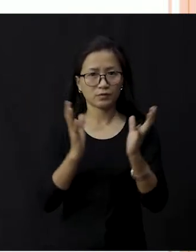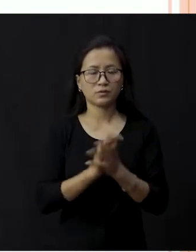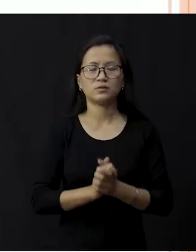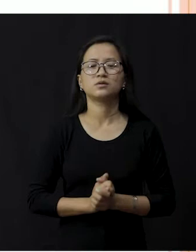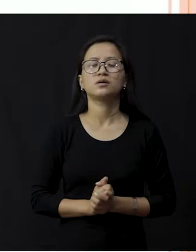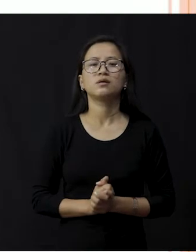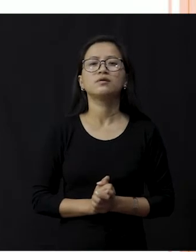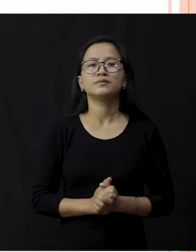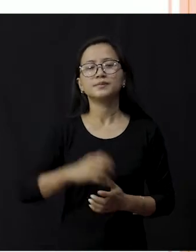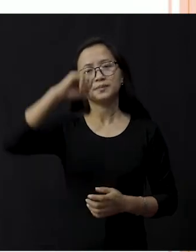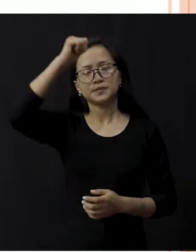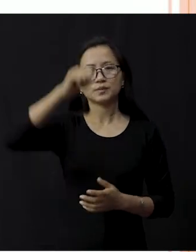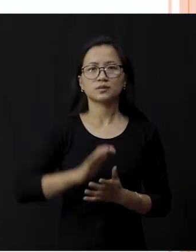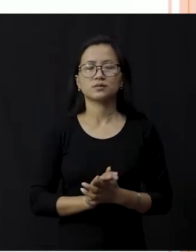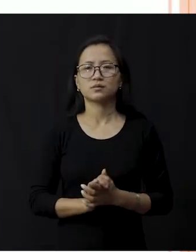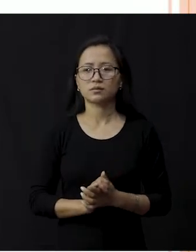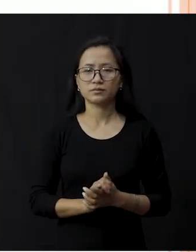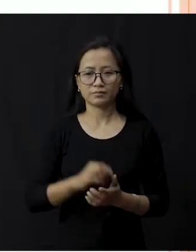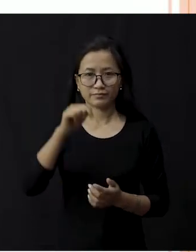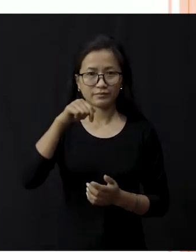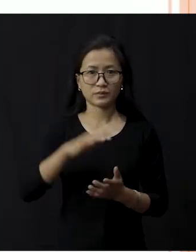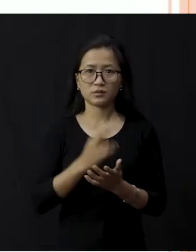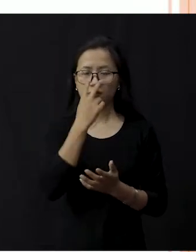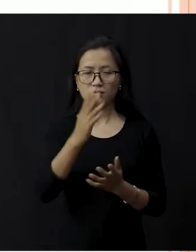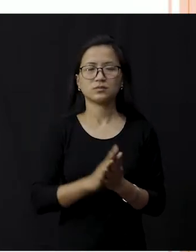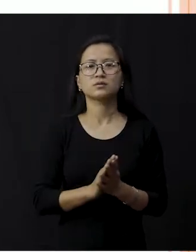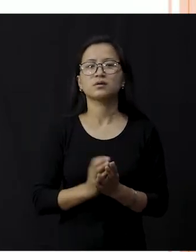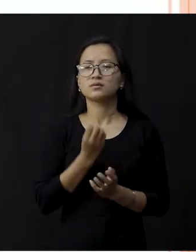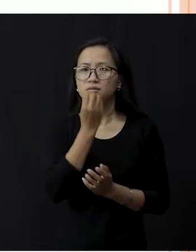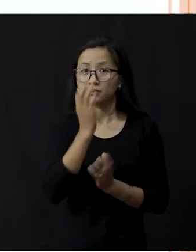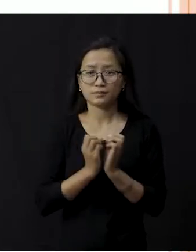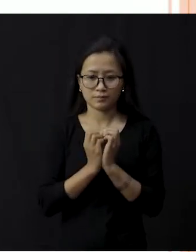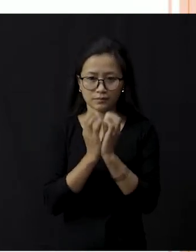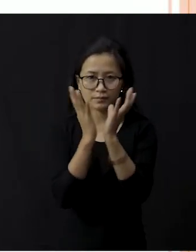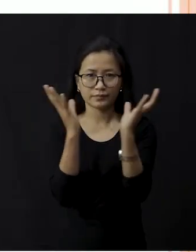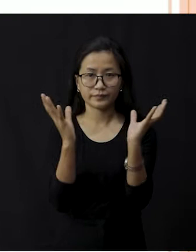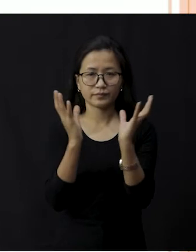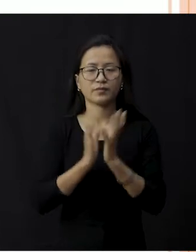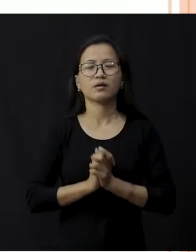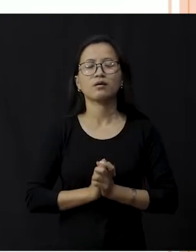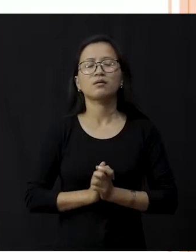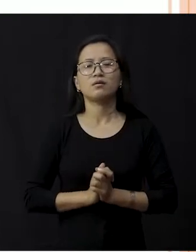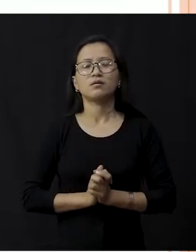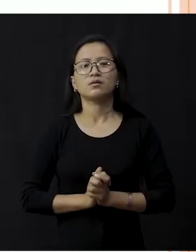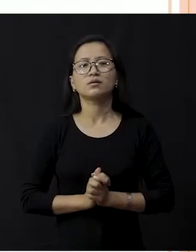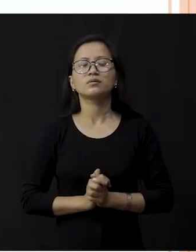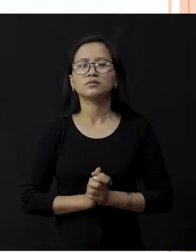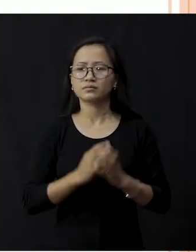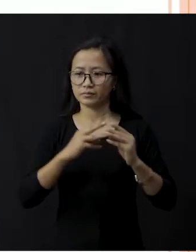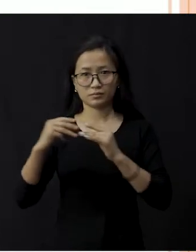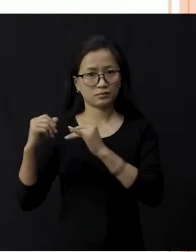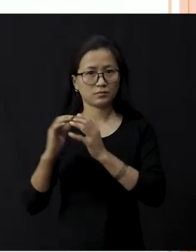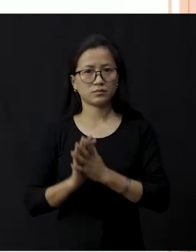Beautiful flower, and this flower is called lotus. This flower is called lotus. Can you spell